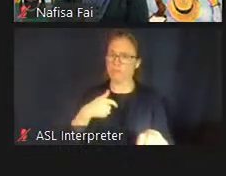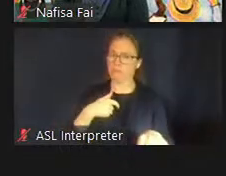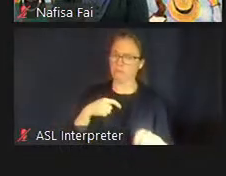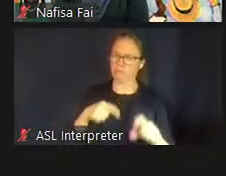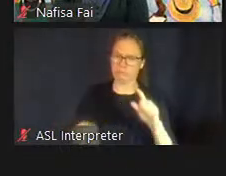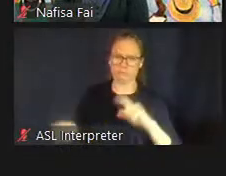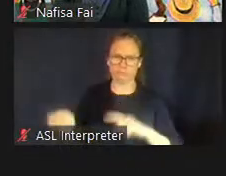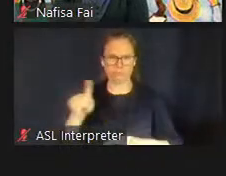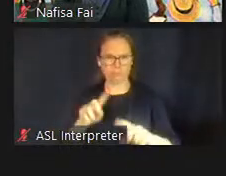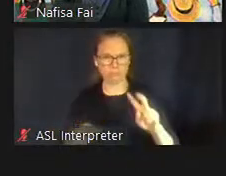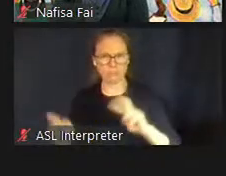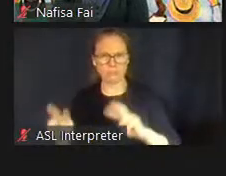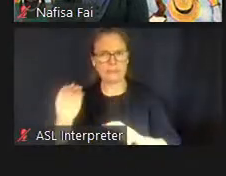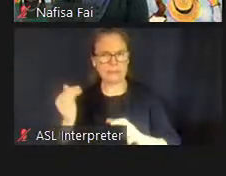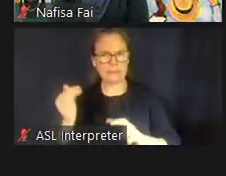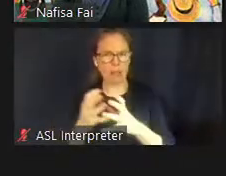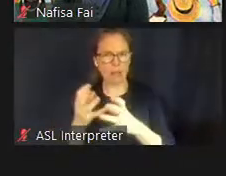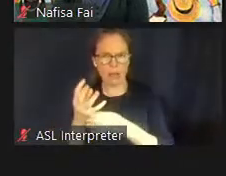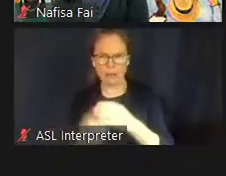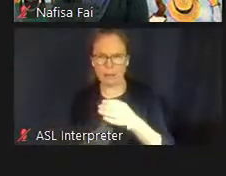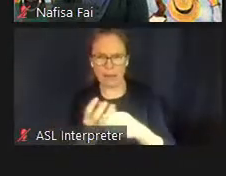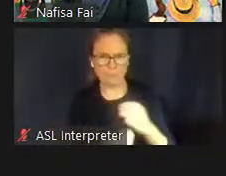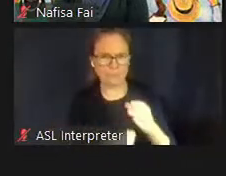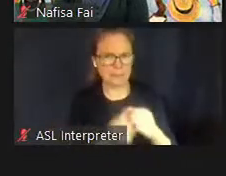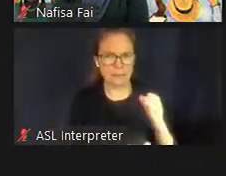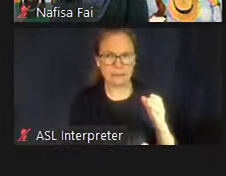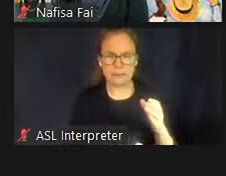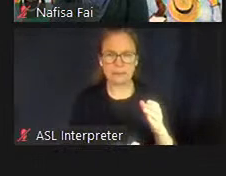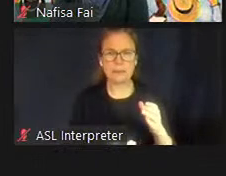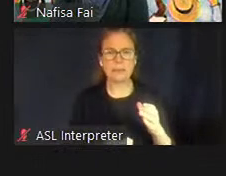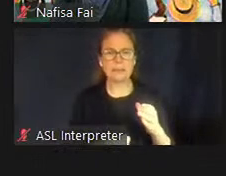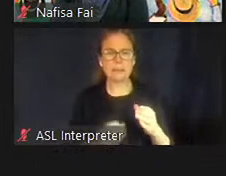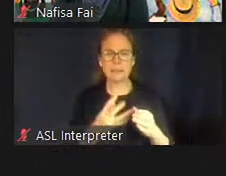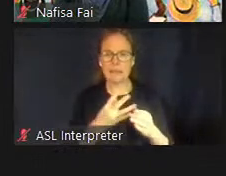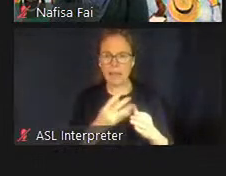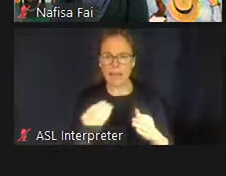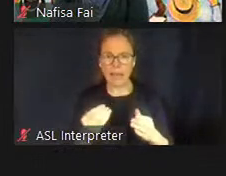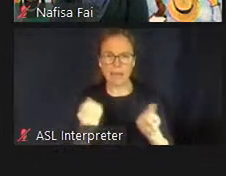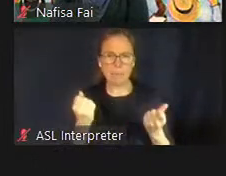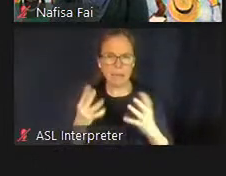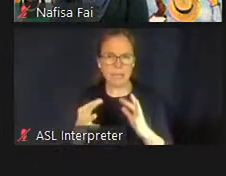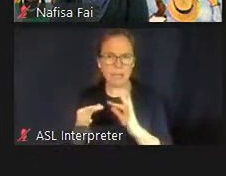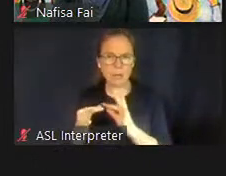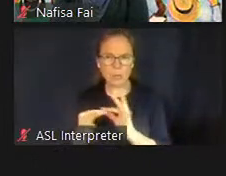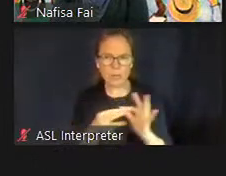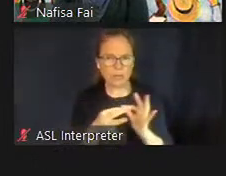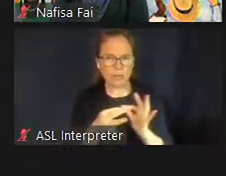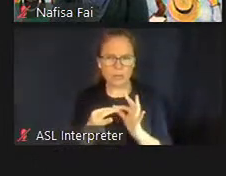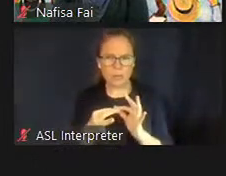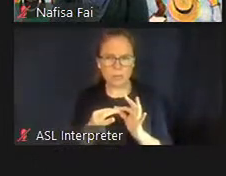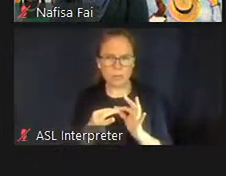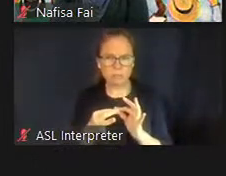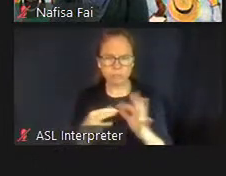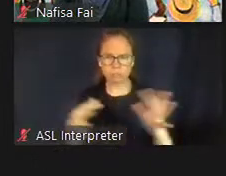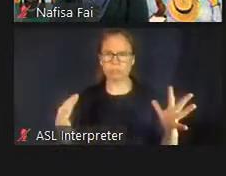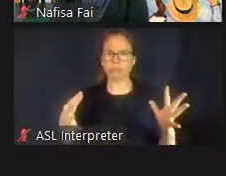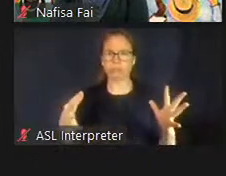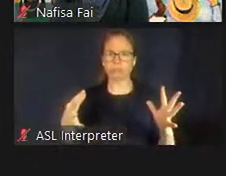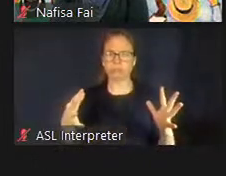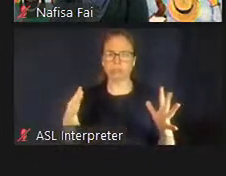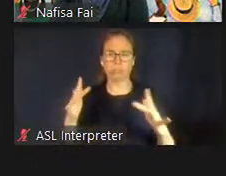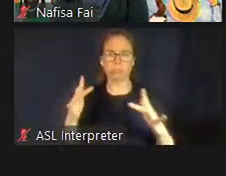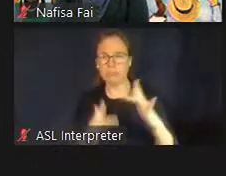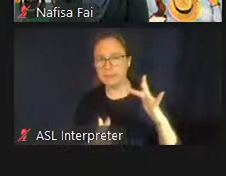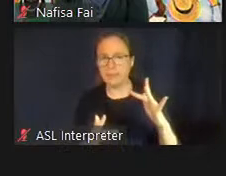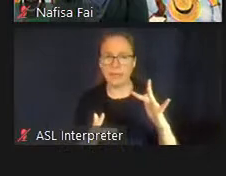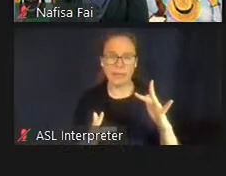holes that exist in the information, and there's a lot of relationships that aren't covered. And I